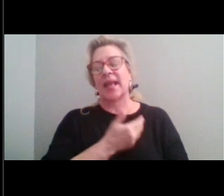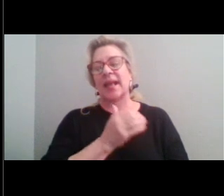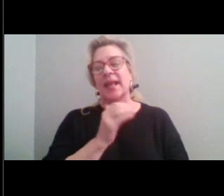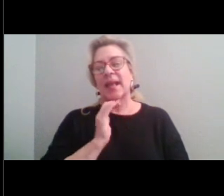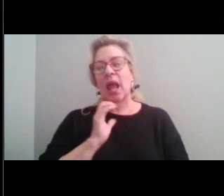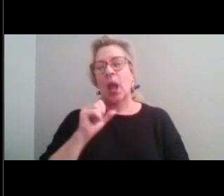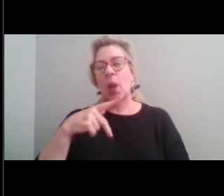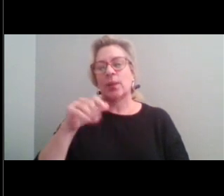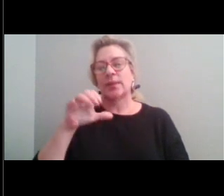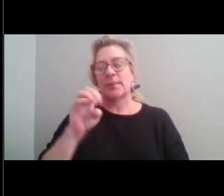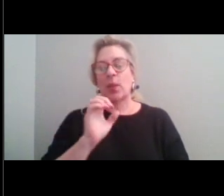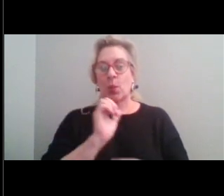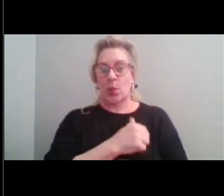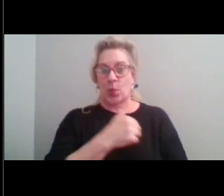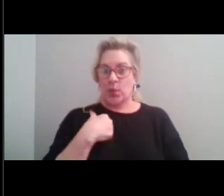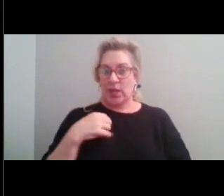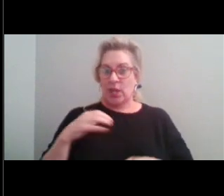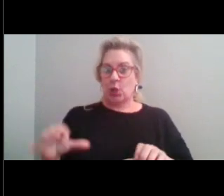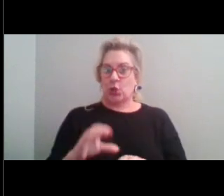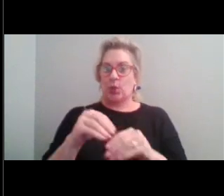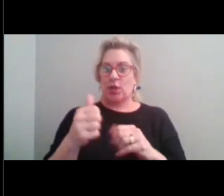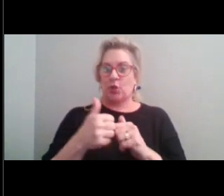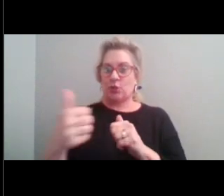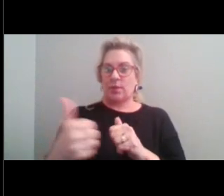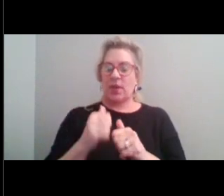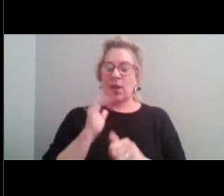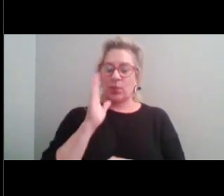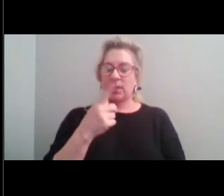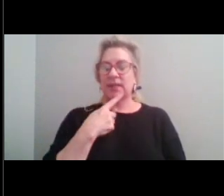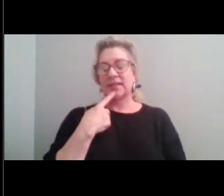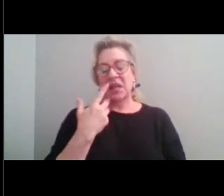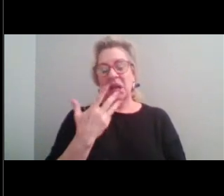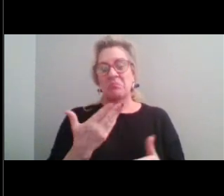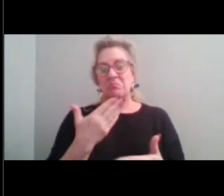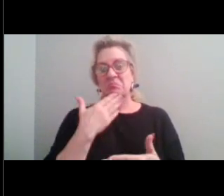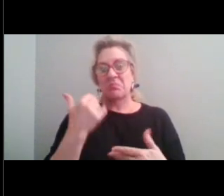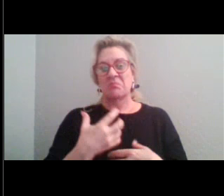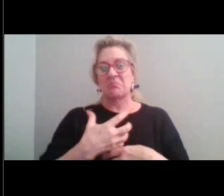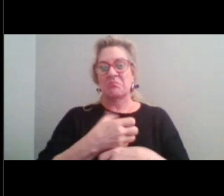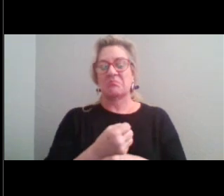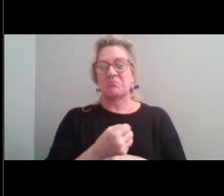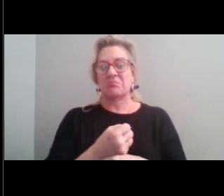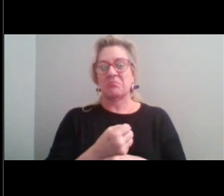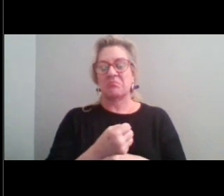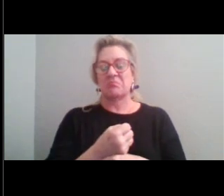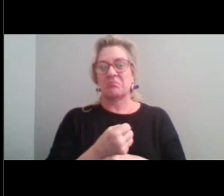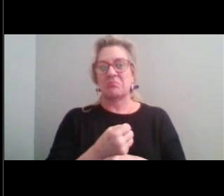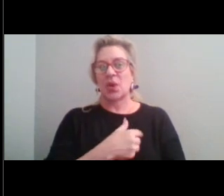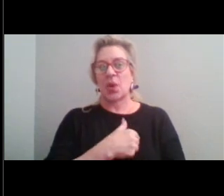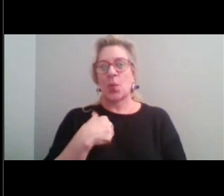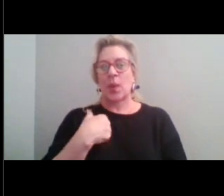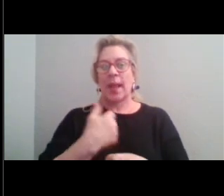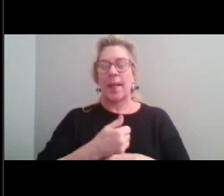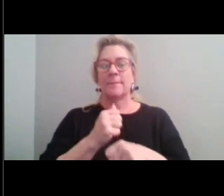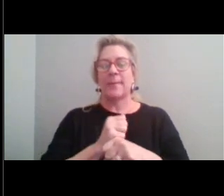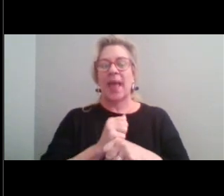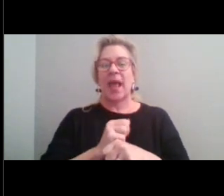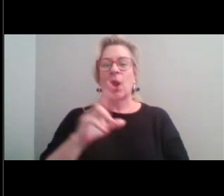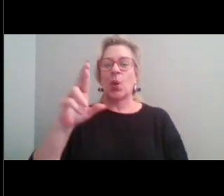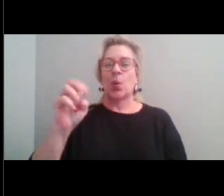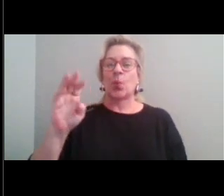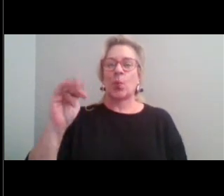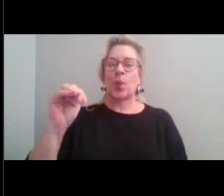work that we do in transportation, I would say it's best summed up by saying we made remarkable